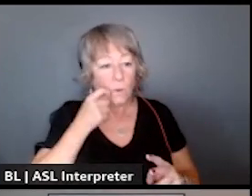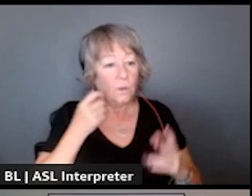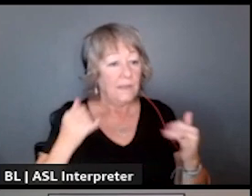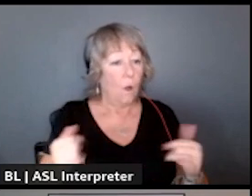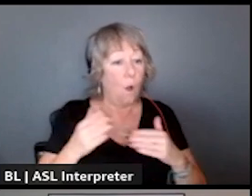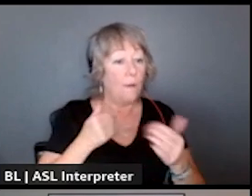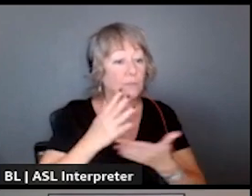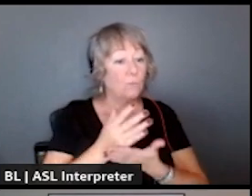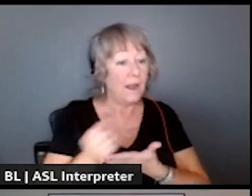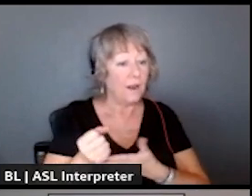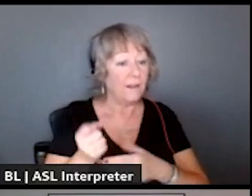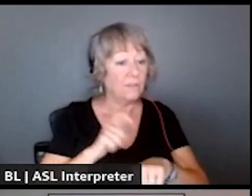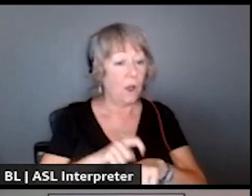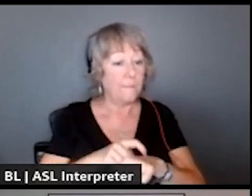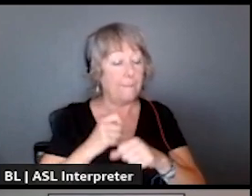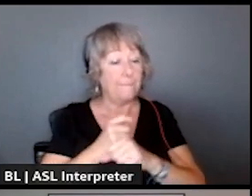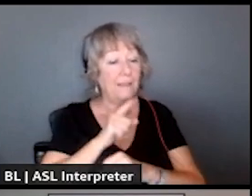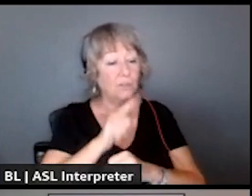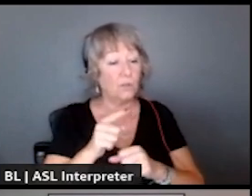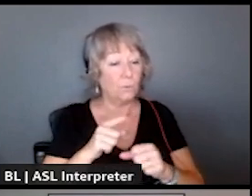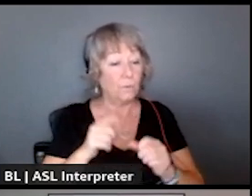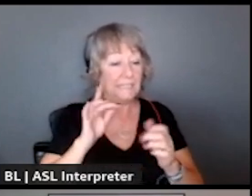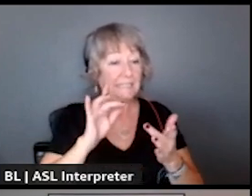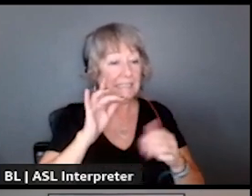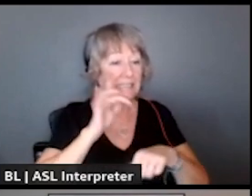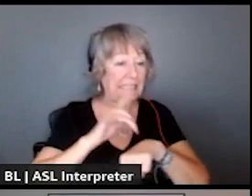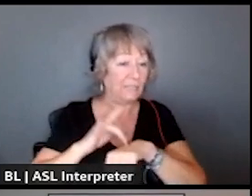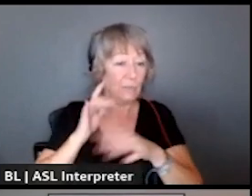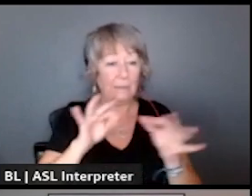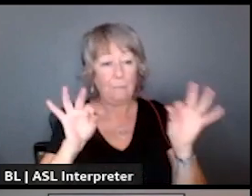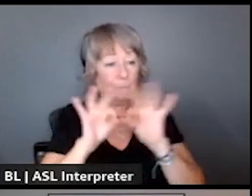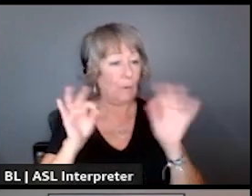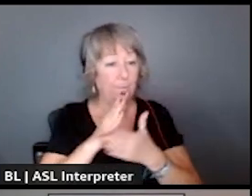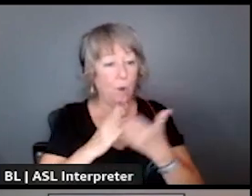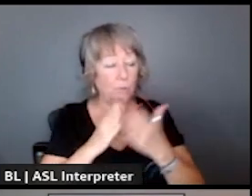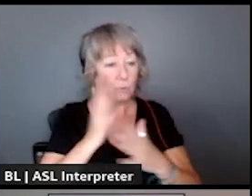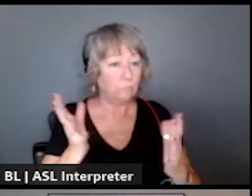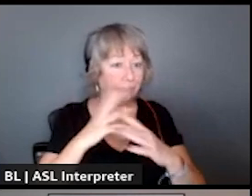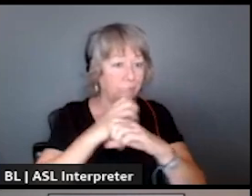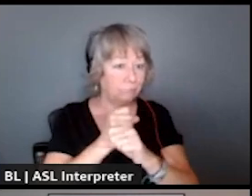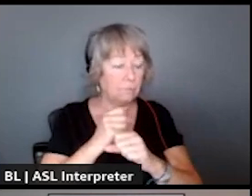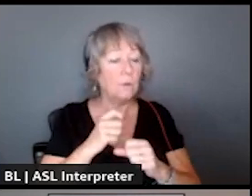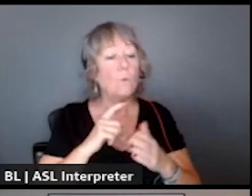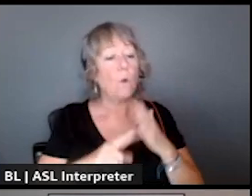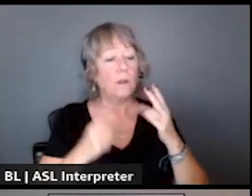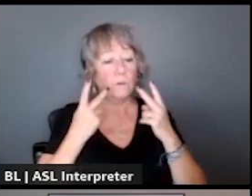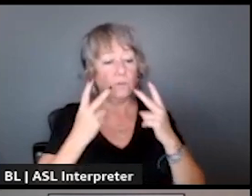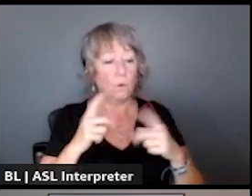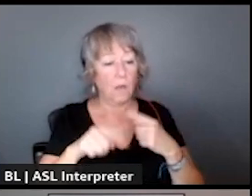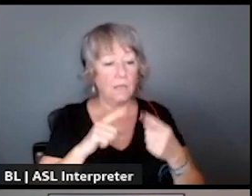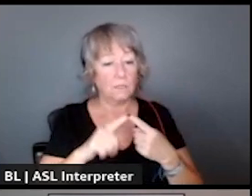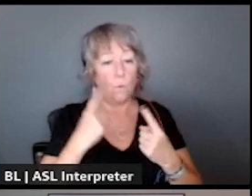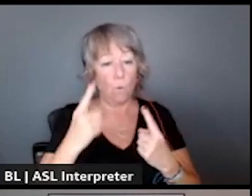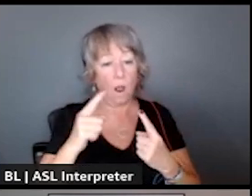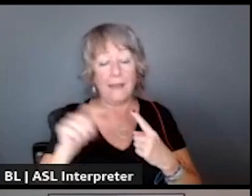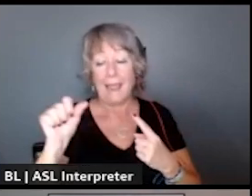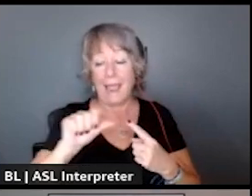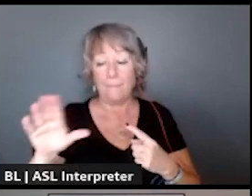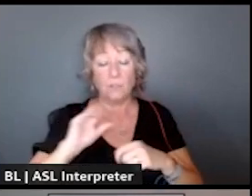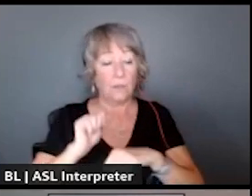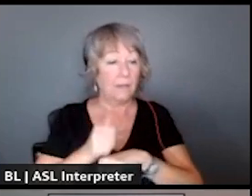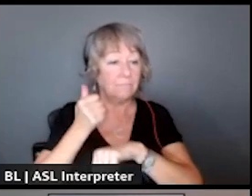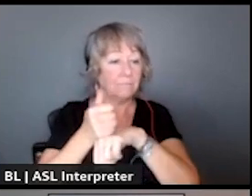know they have ones on our devices. Oh, here's a good one. That's a diagram. I'm talking about pictures here. We want to see what it looks